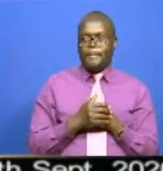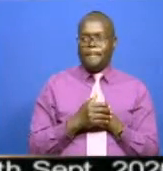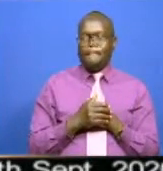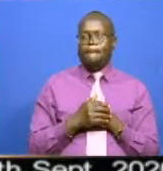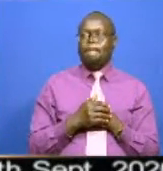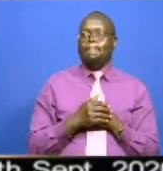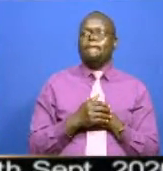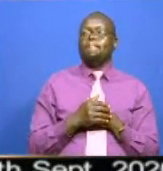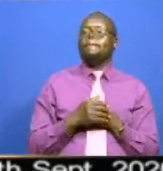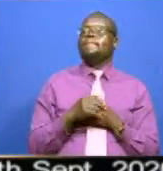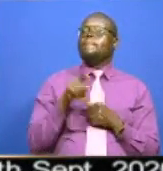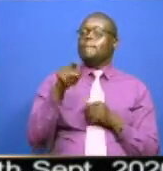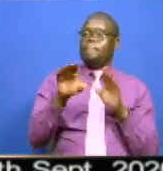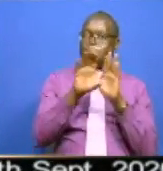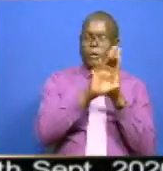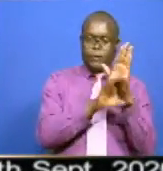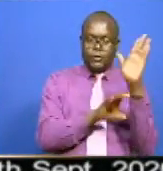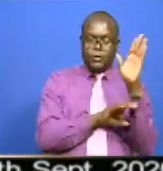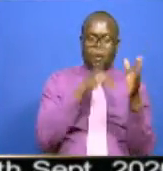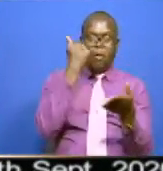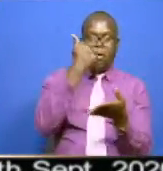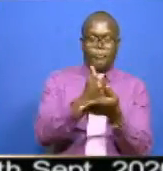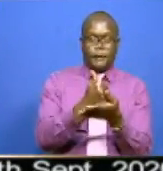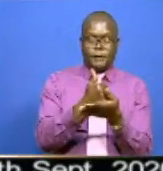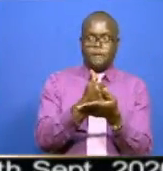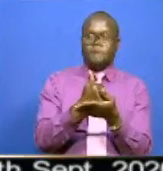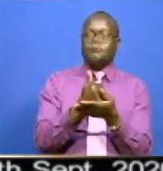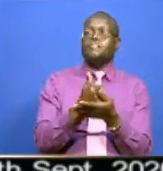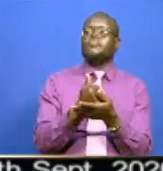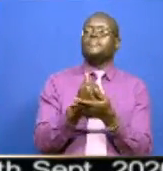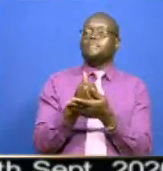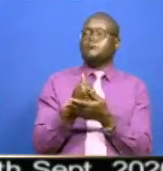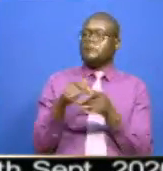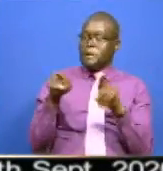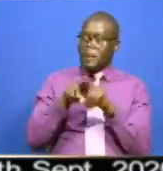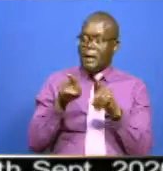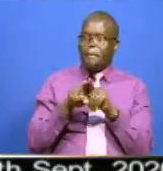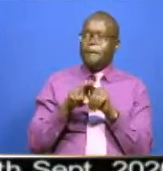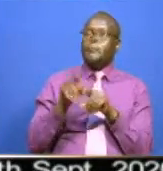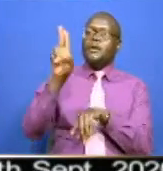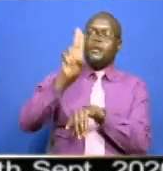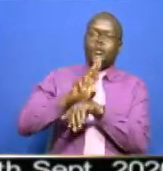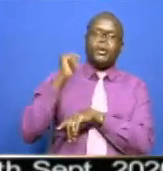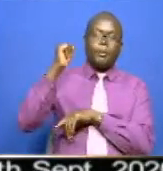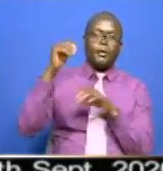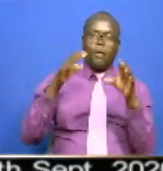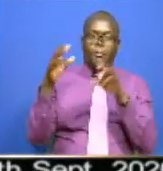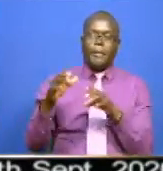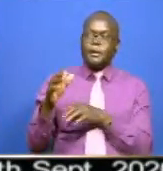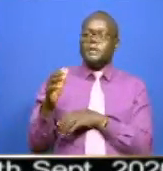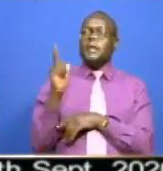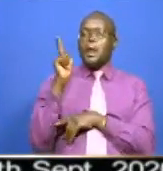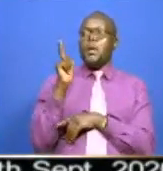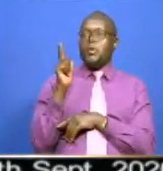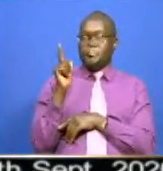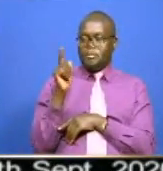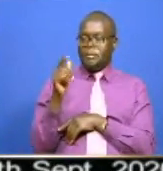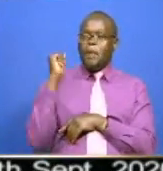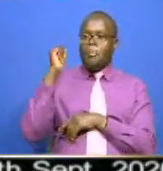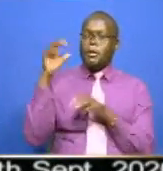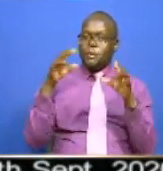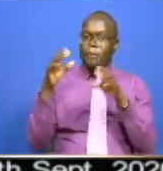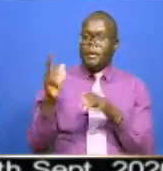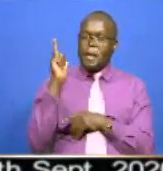This is a constitutional office, which then is also embedded in the Political Parties Act. The Political